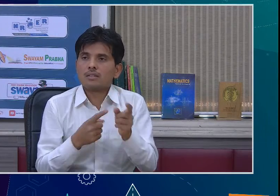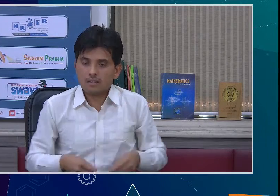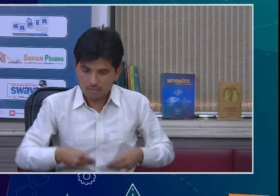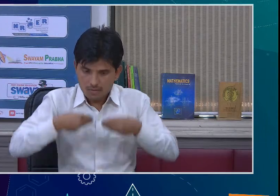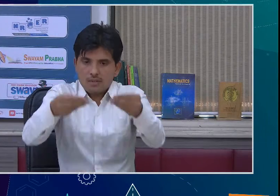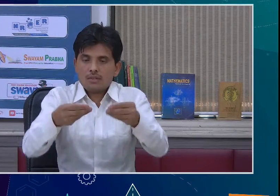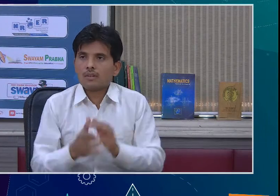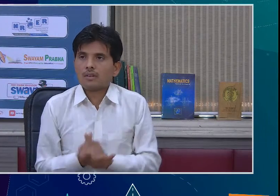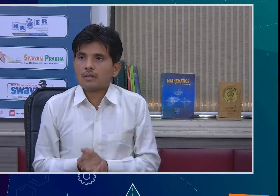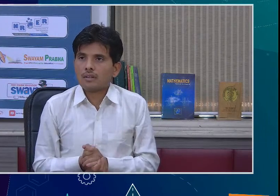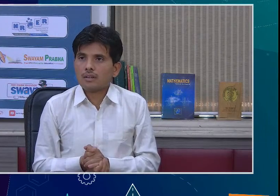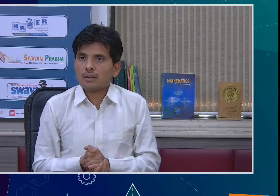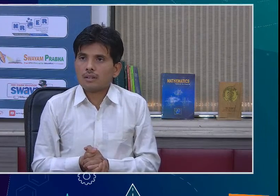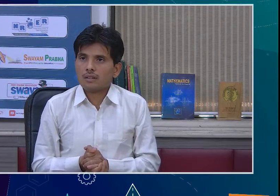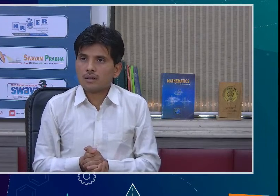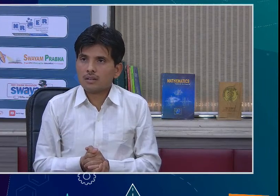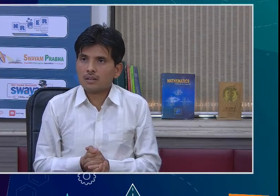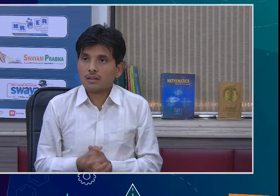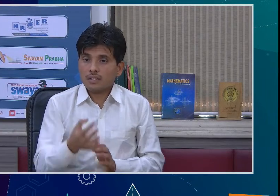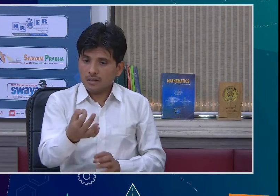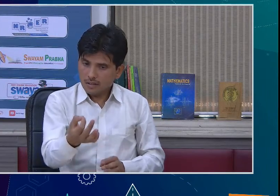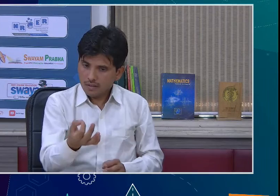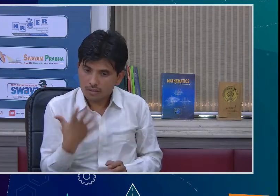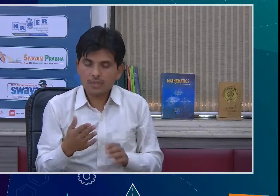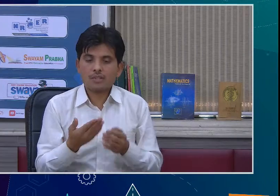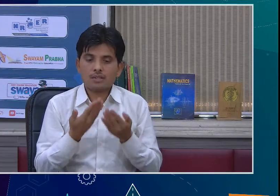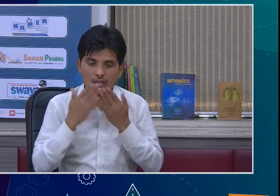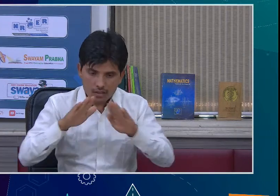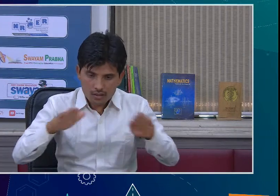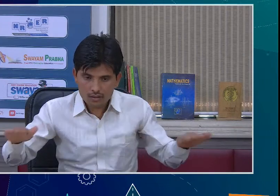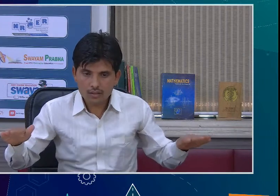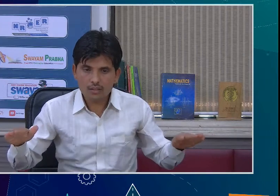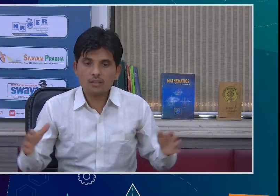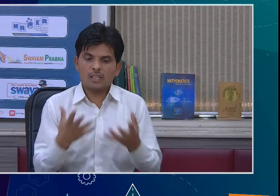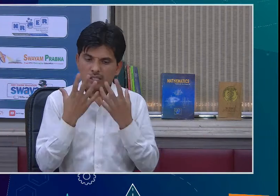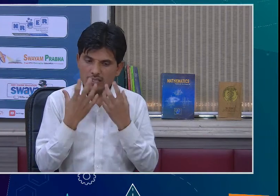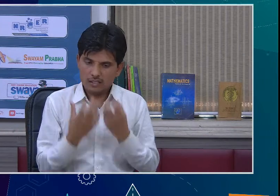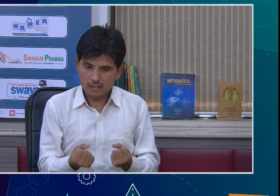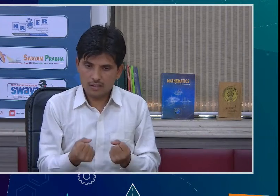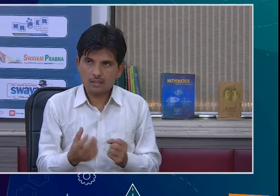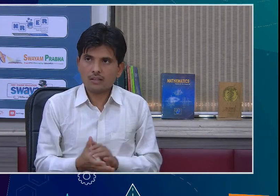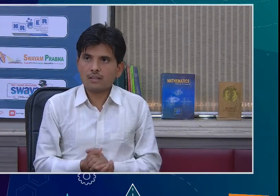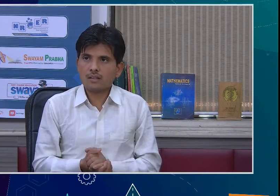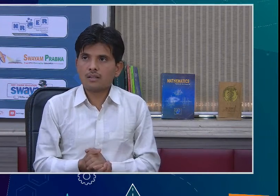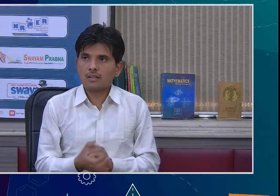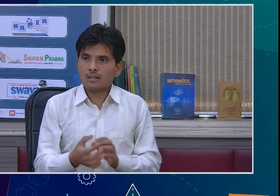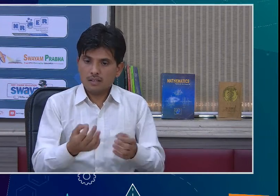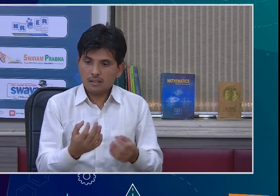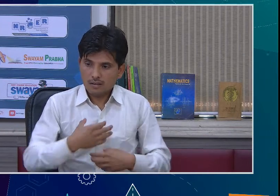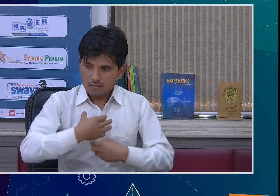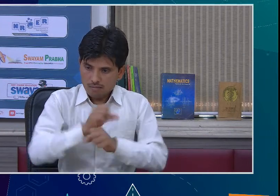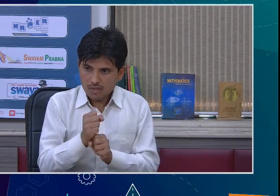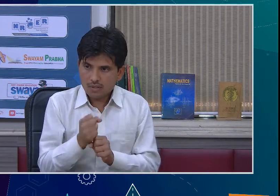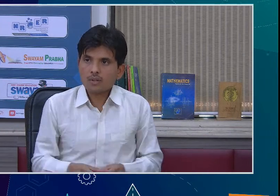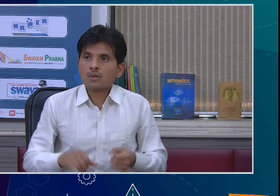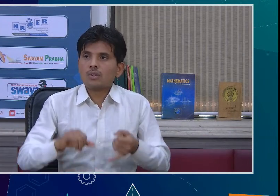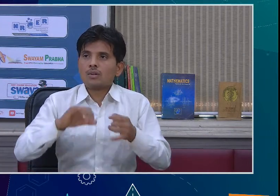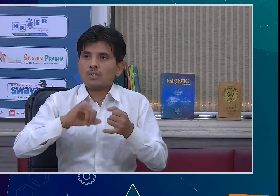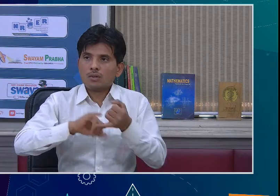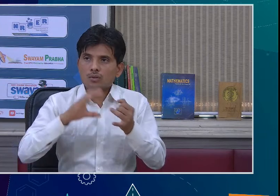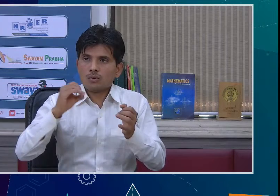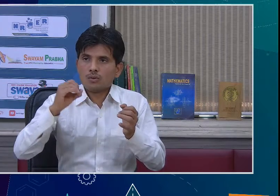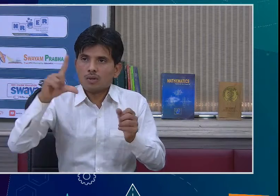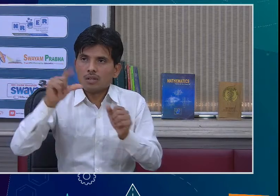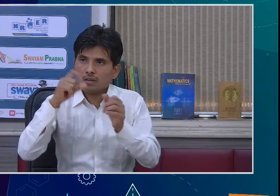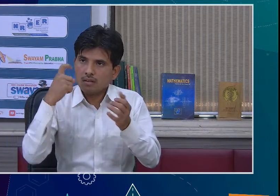system. Now, our spatial children can be made aware of the structure of solar system by various